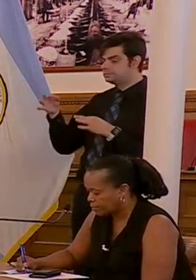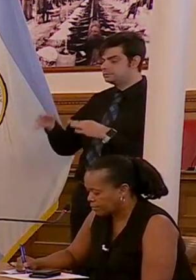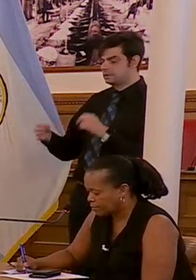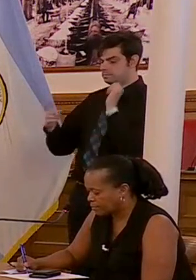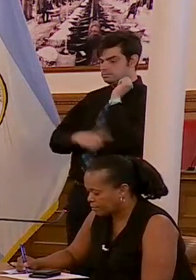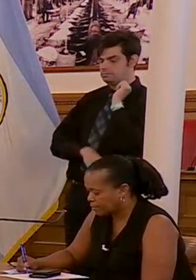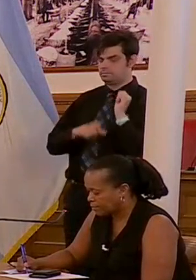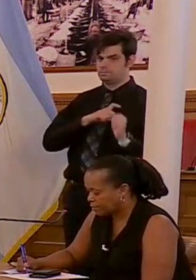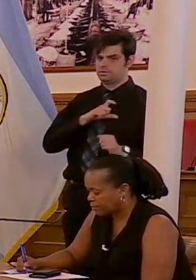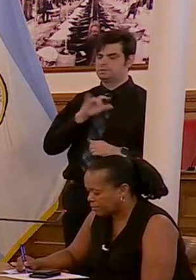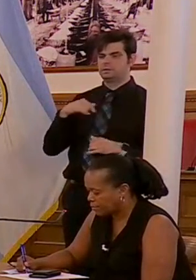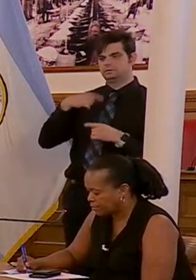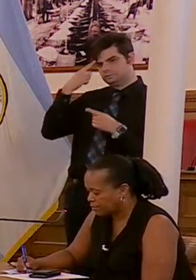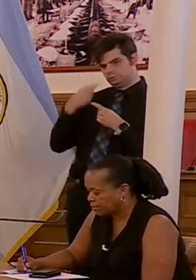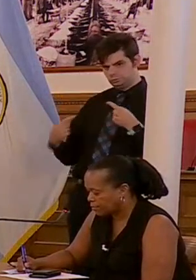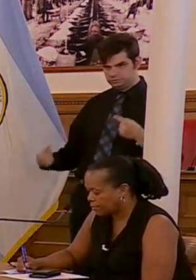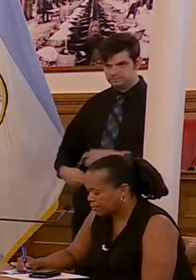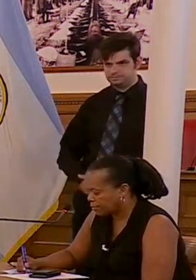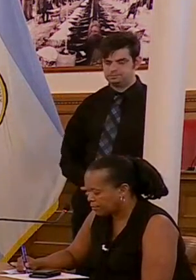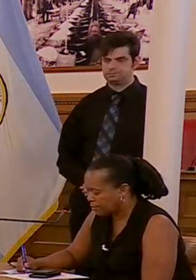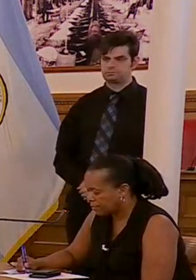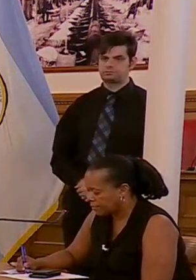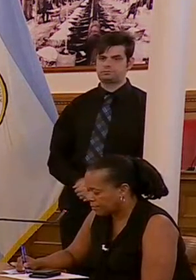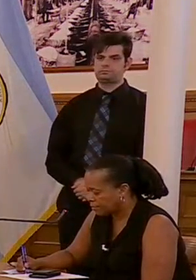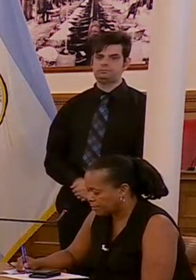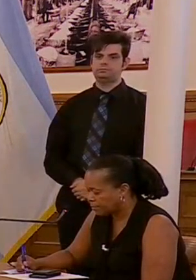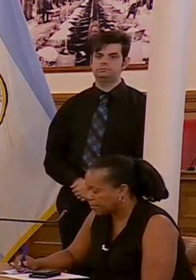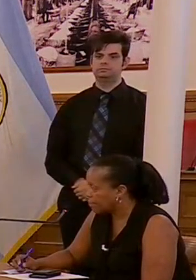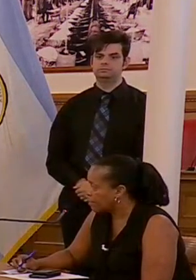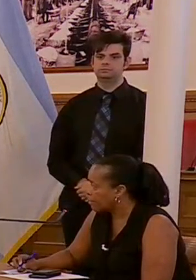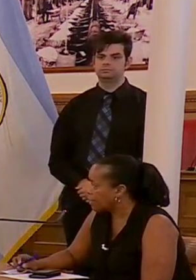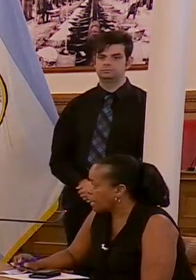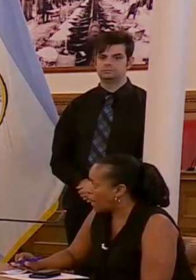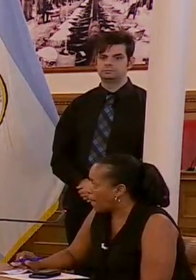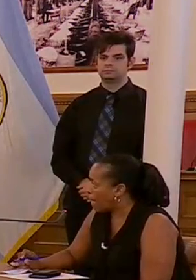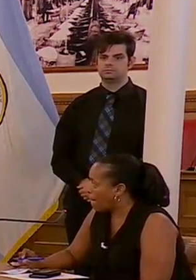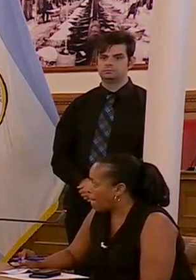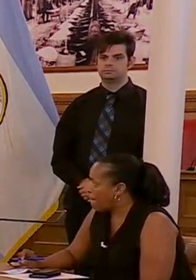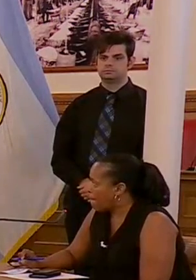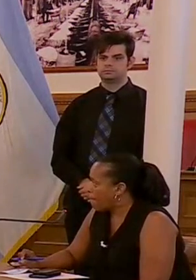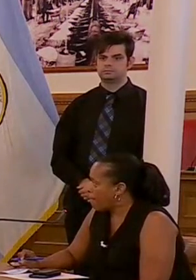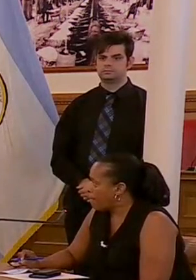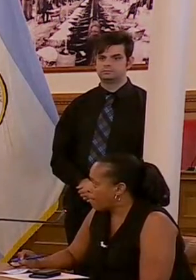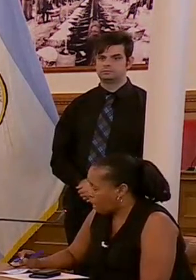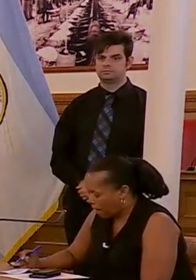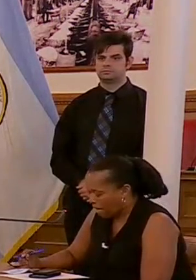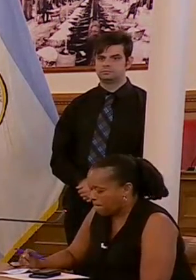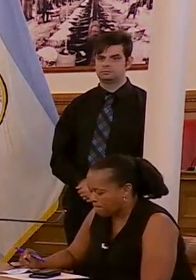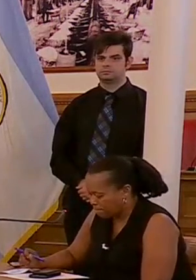and the police Benevolent Association. There has also been state legislation that's being